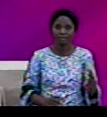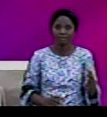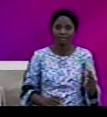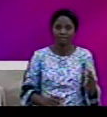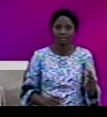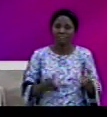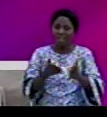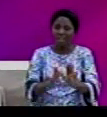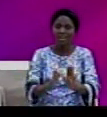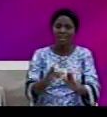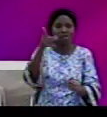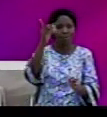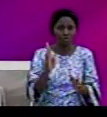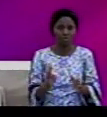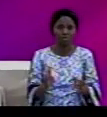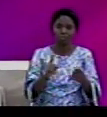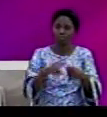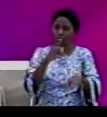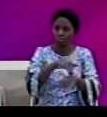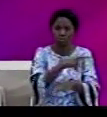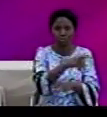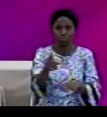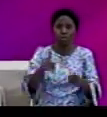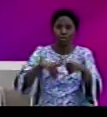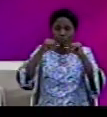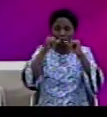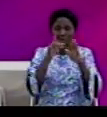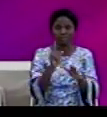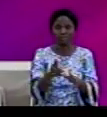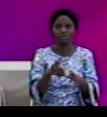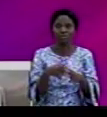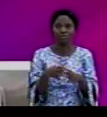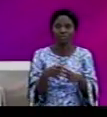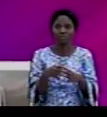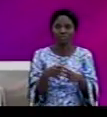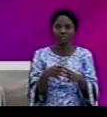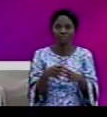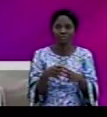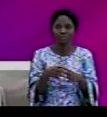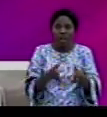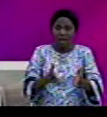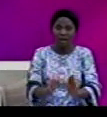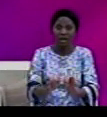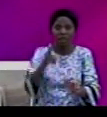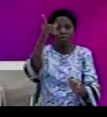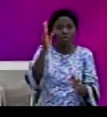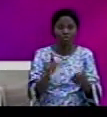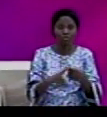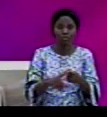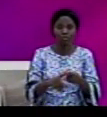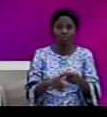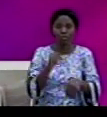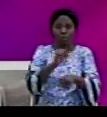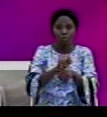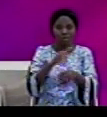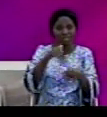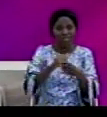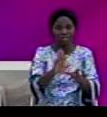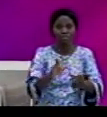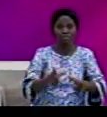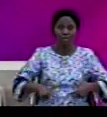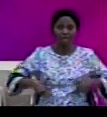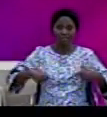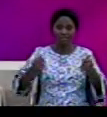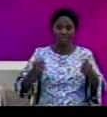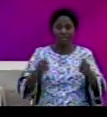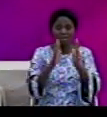Allow God to purge you, to cleanse you. Allow God to walk in your life.